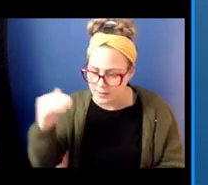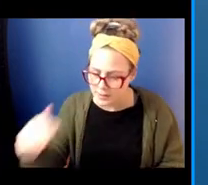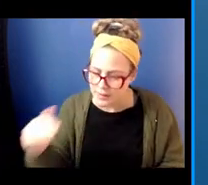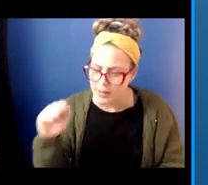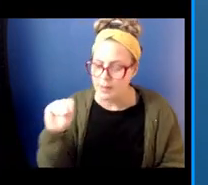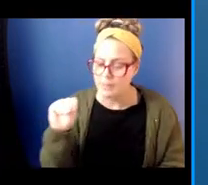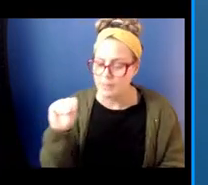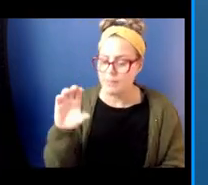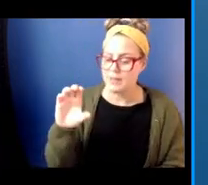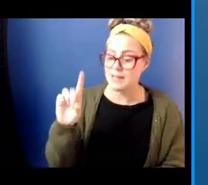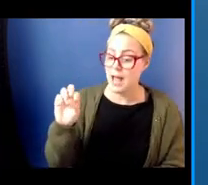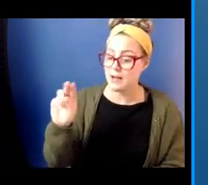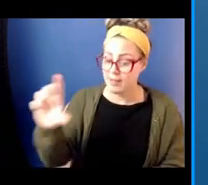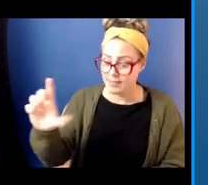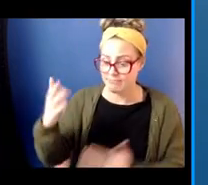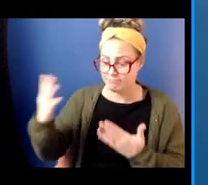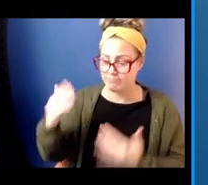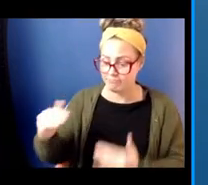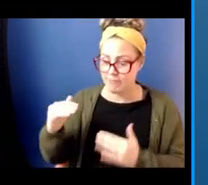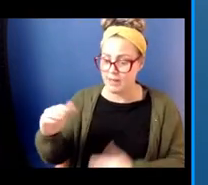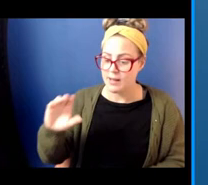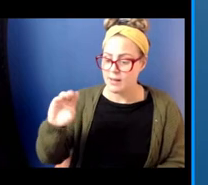Mr Mitchell air